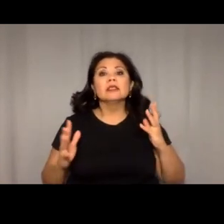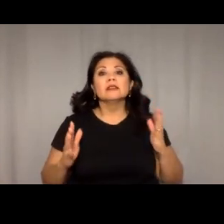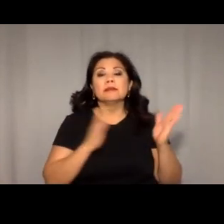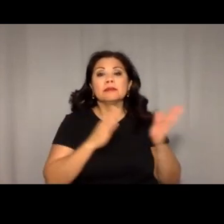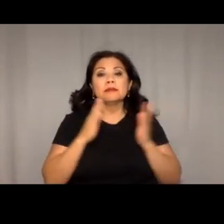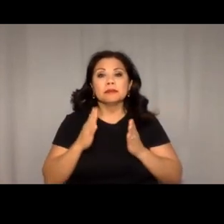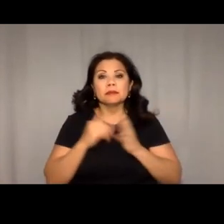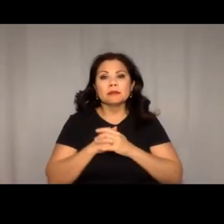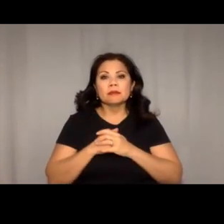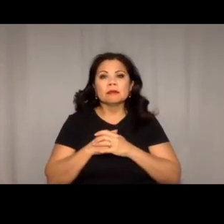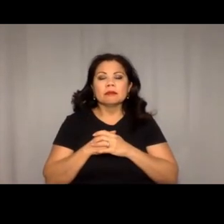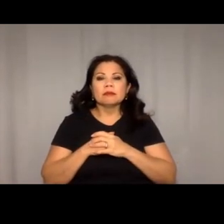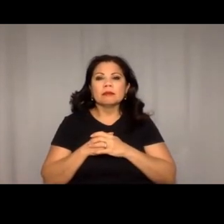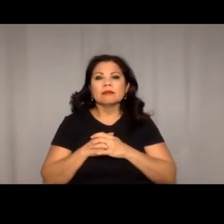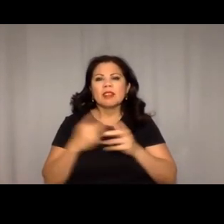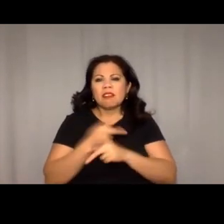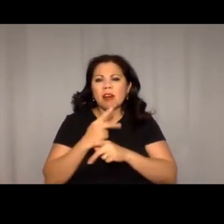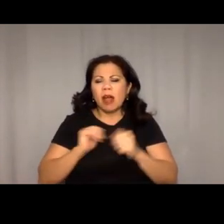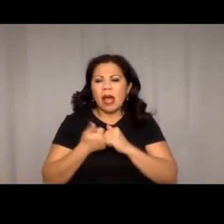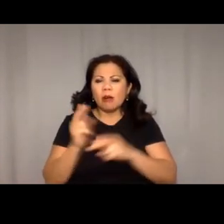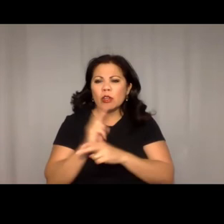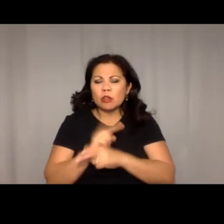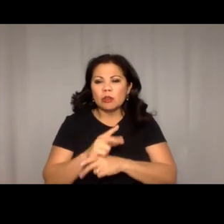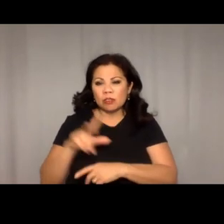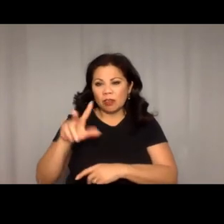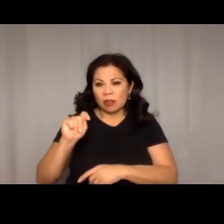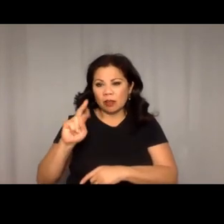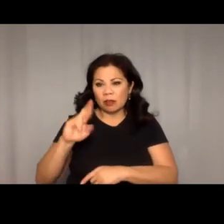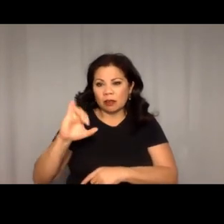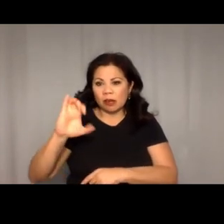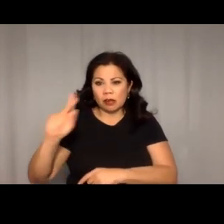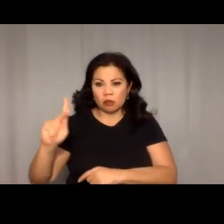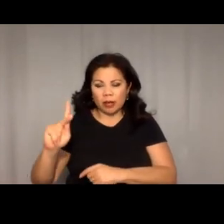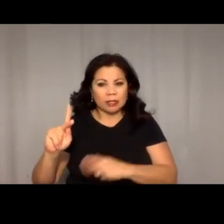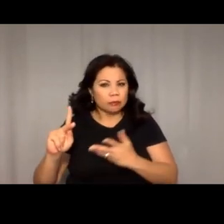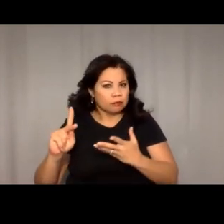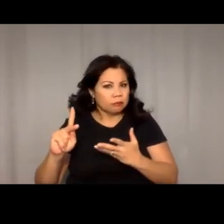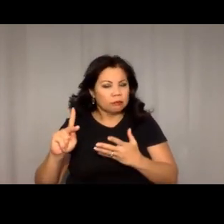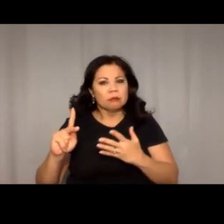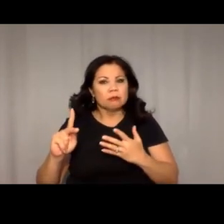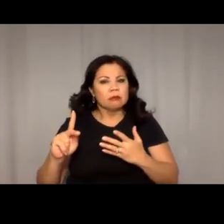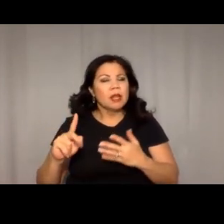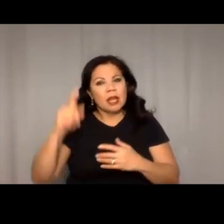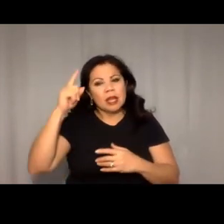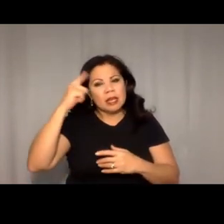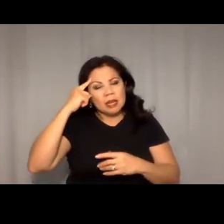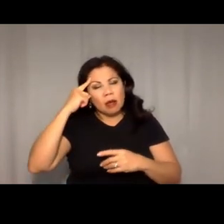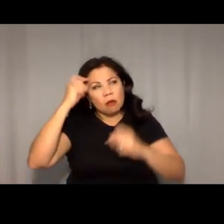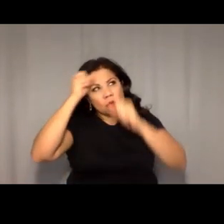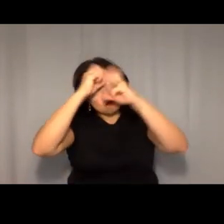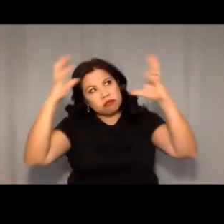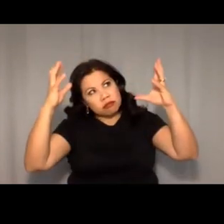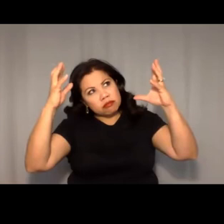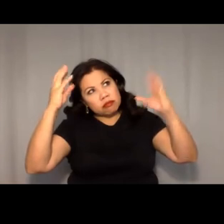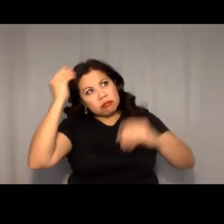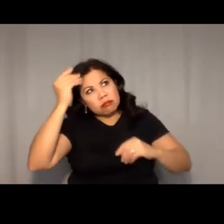let's figure out how to use a trick. And what the trick is saying is, you know, what can you, you got to think about these things in your head if you